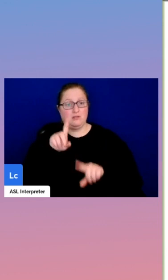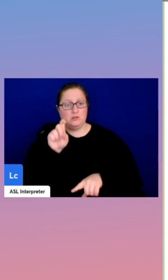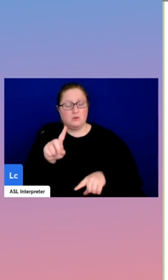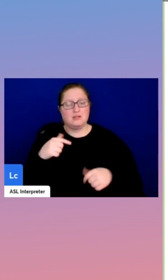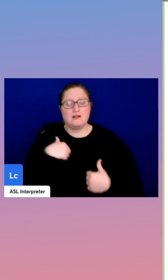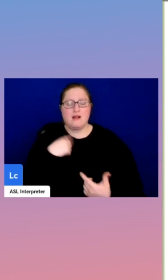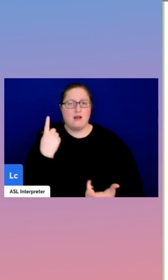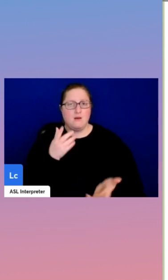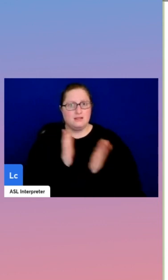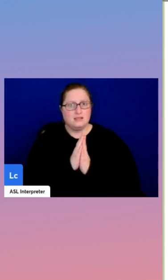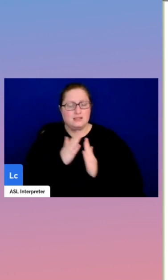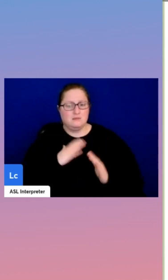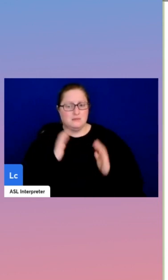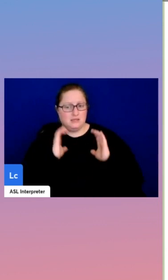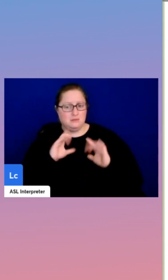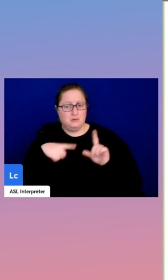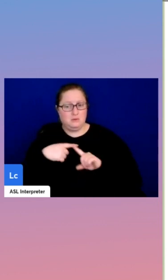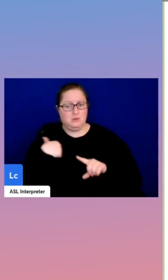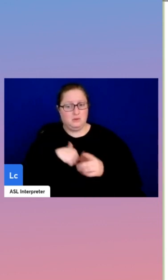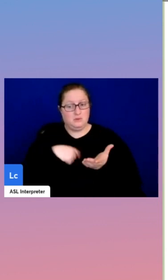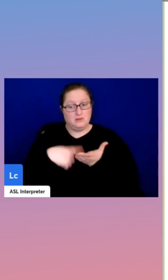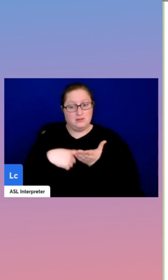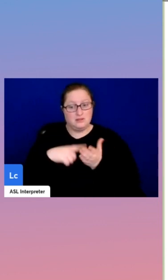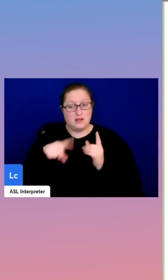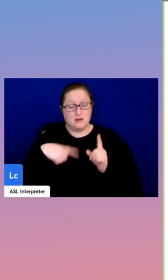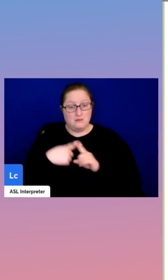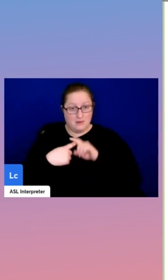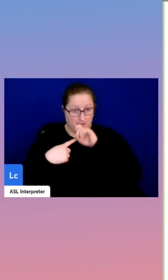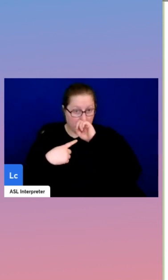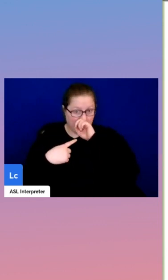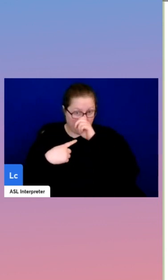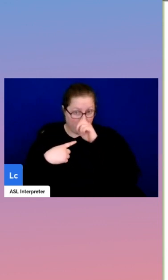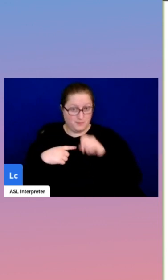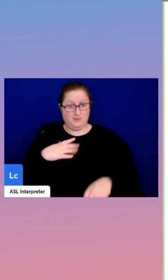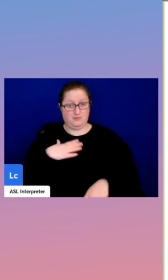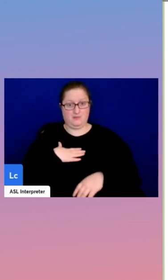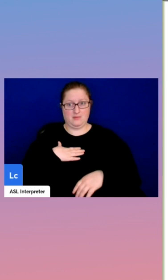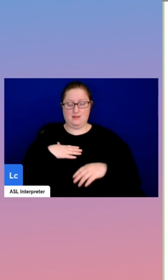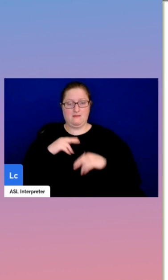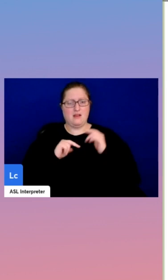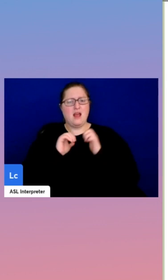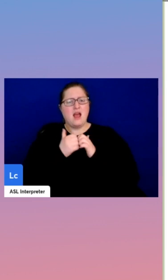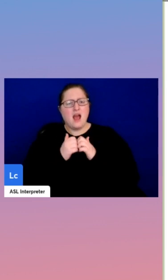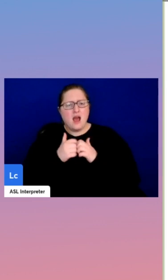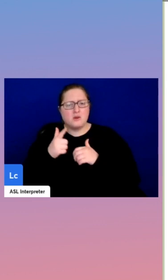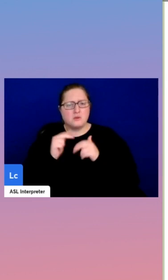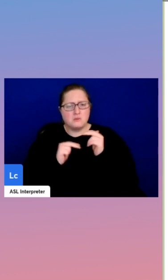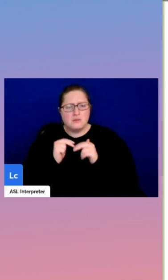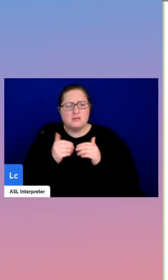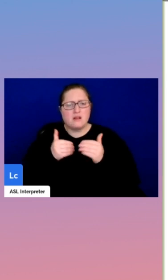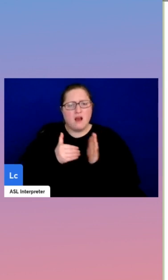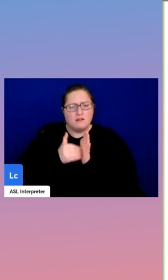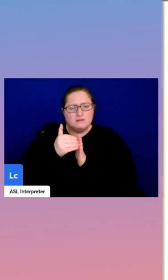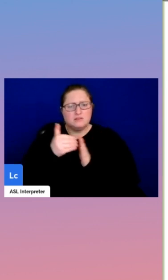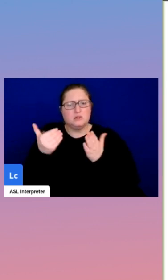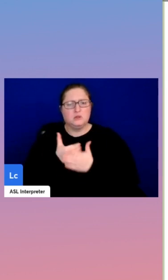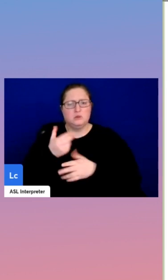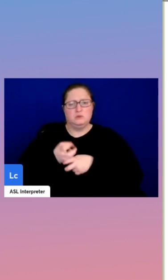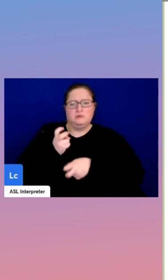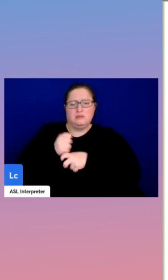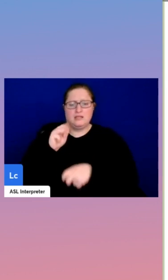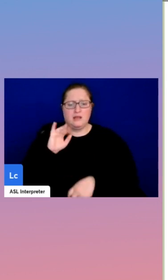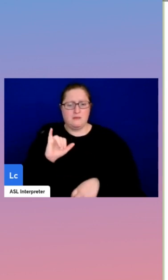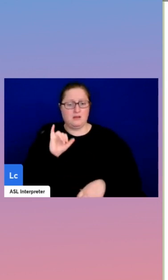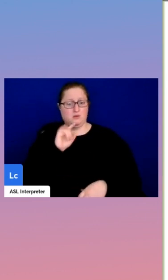always ask my customers when we talk about AMI factories is how often do you build new hardened AMIs? And in general, you will notice that the answer to this question